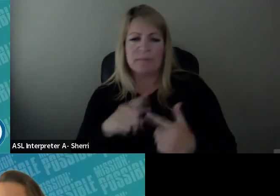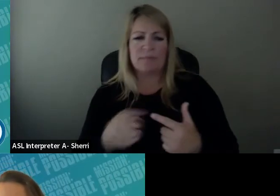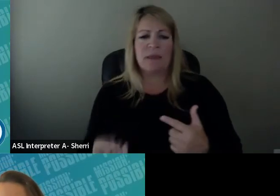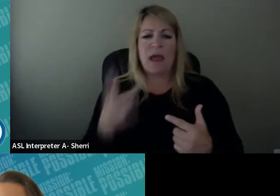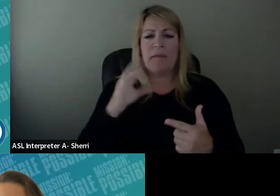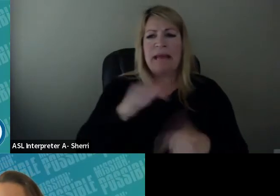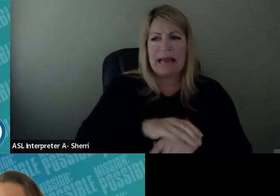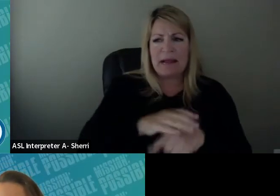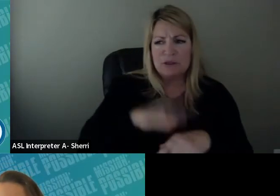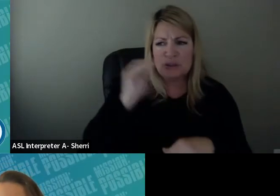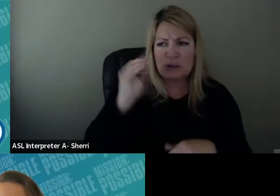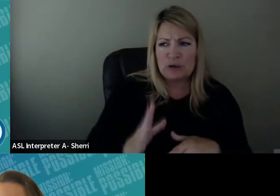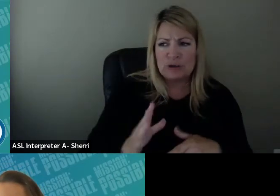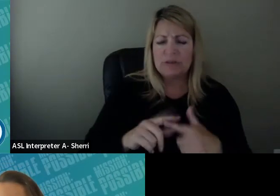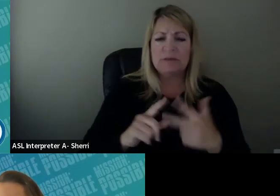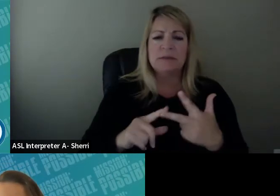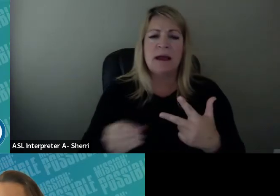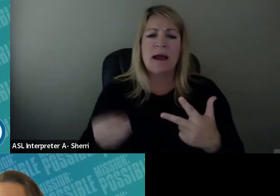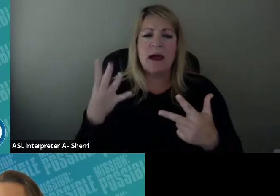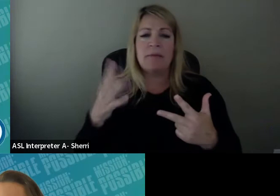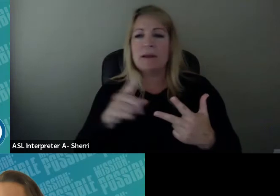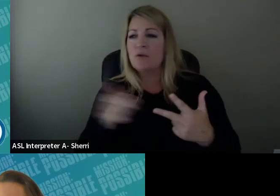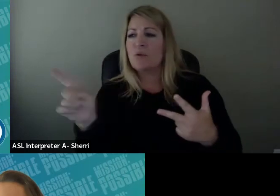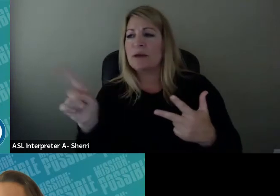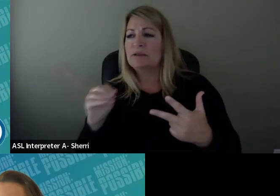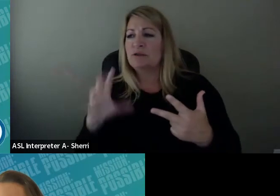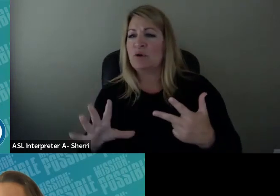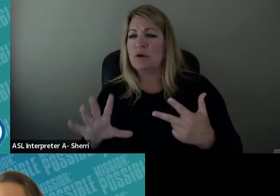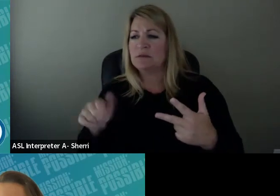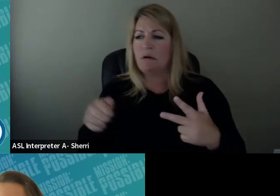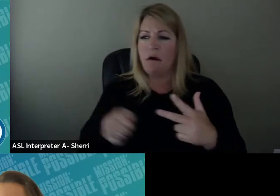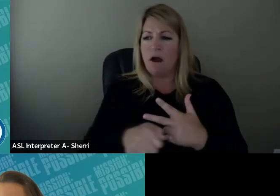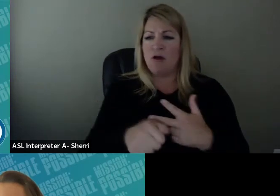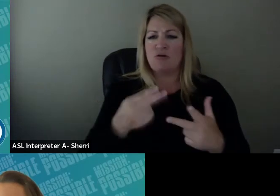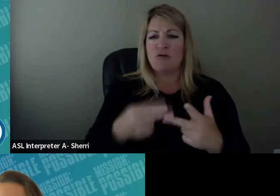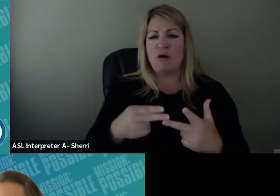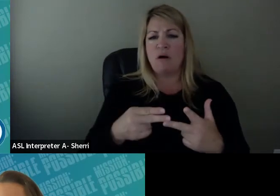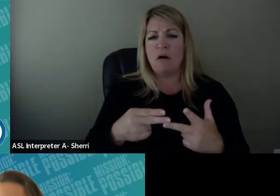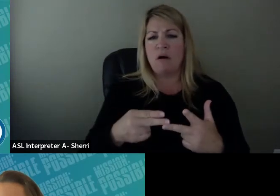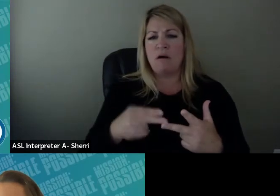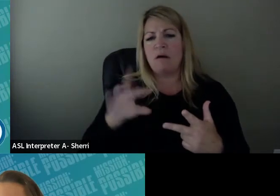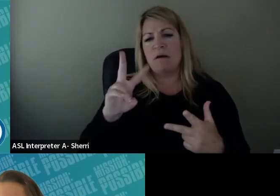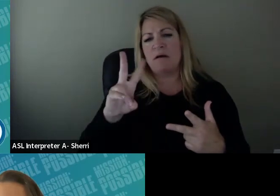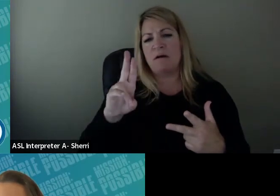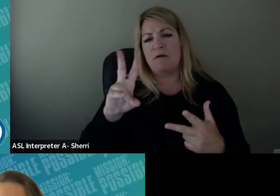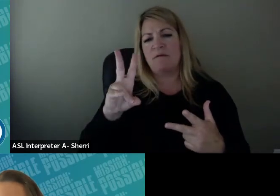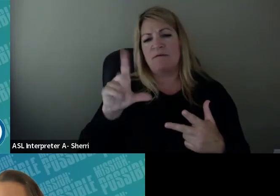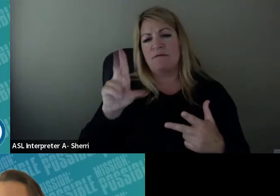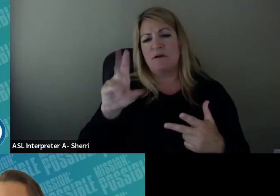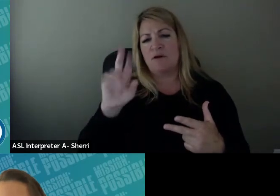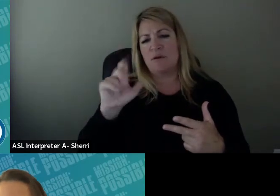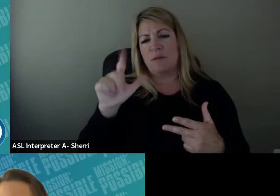English learners? And how many of the rest of the students would fall under what we call those most vulnerable population,